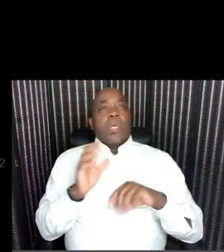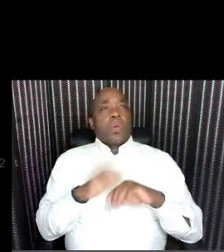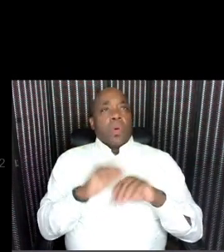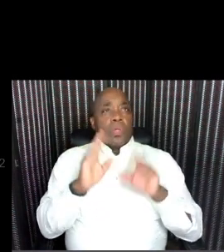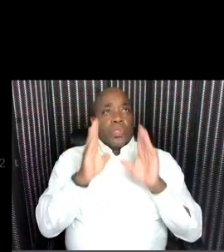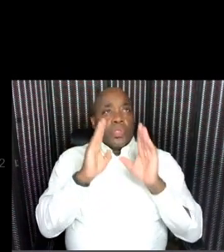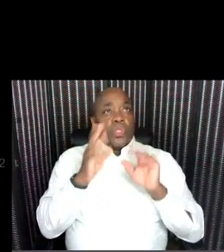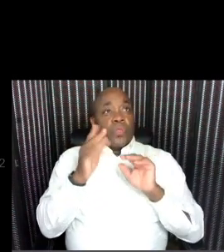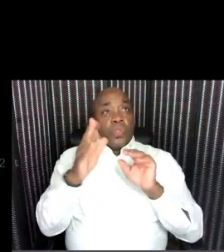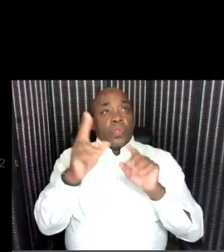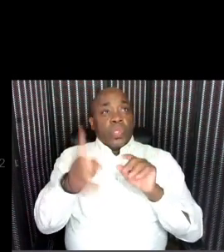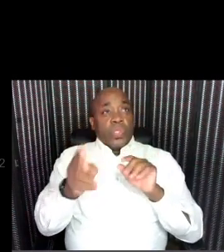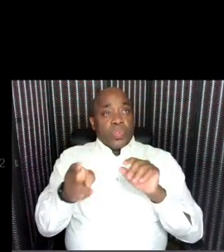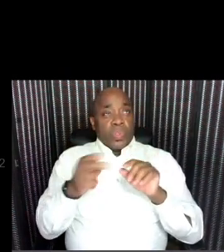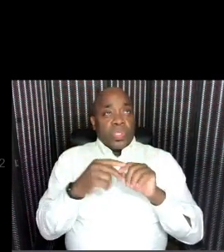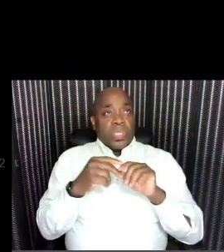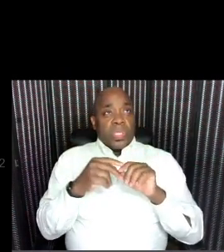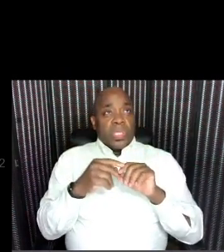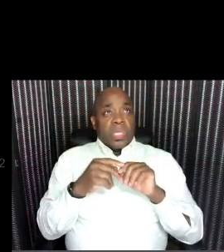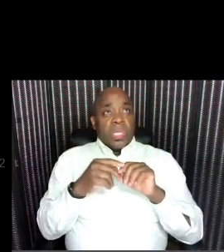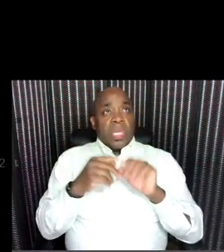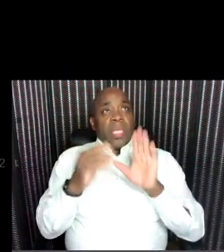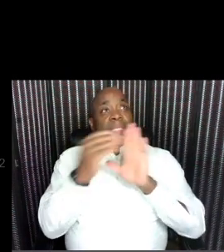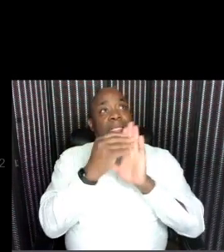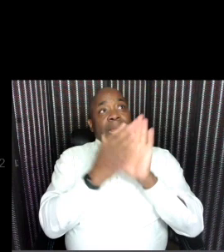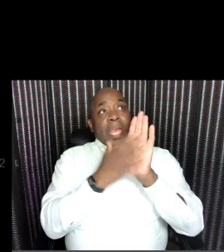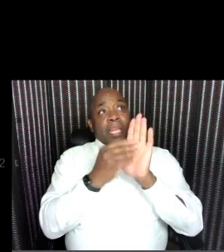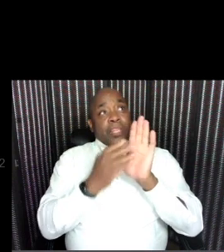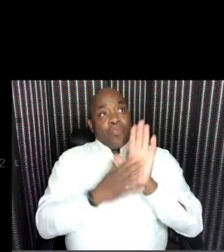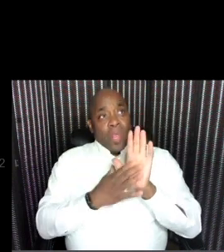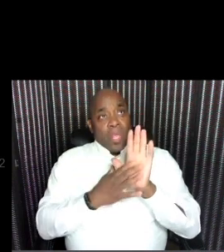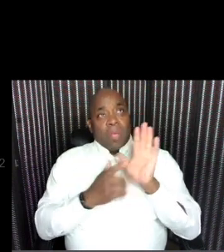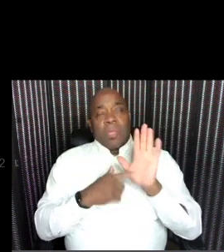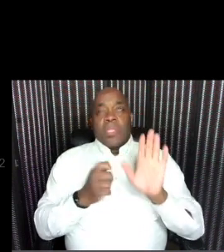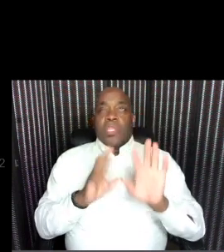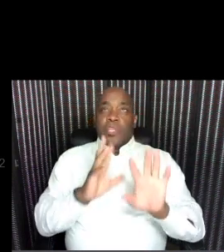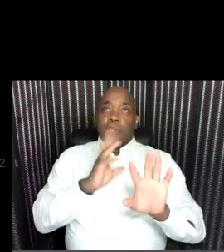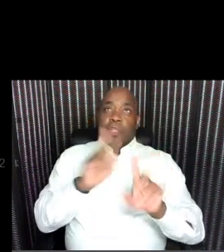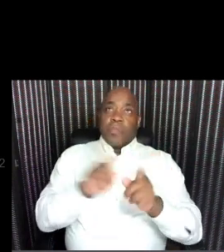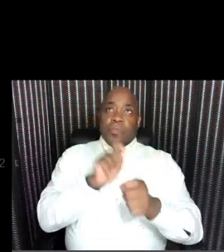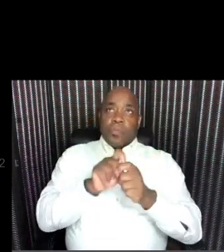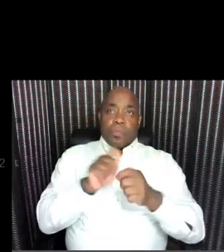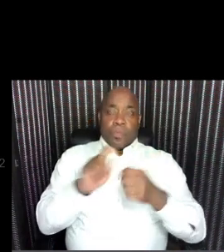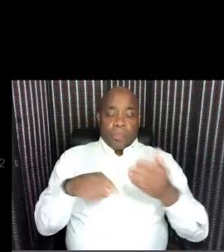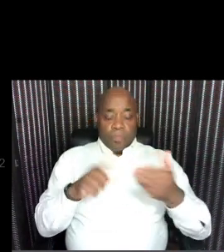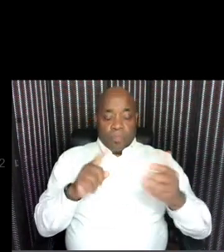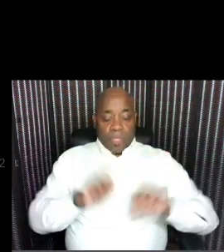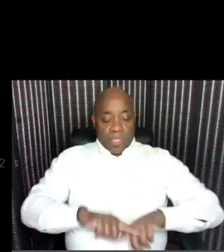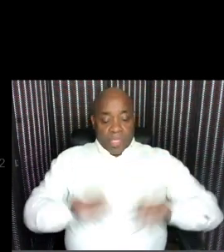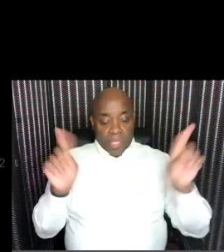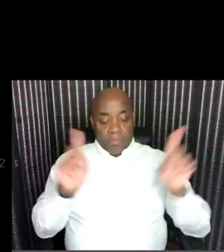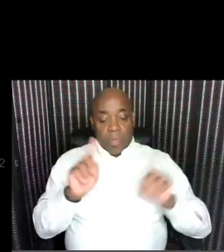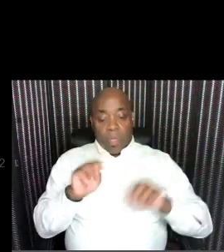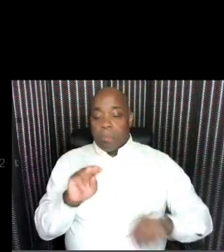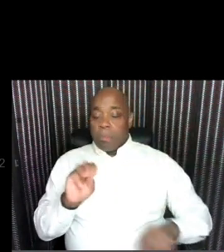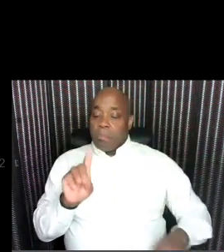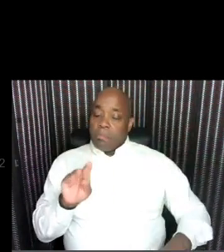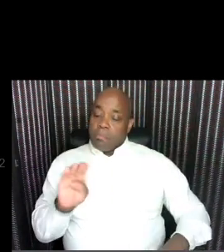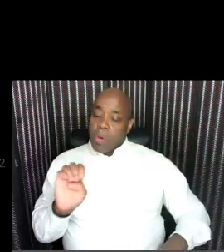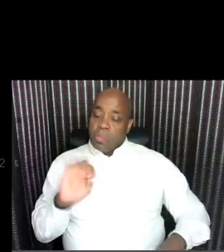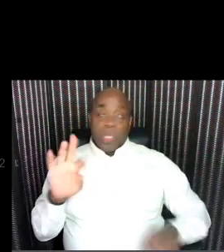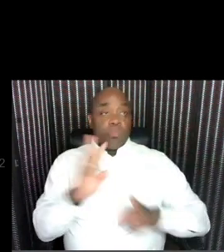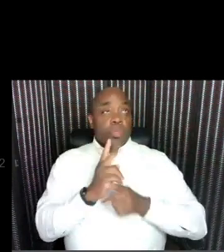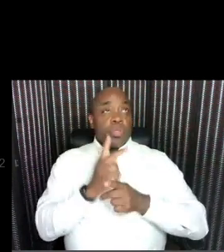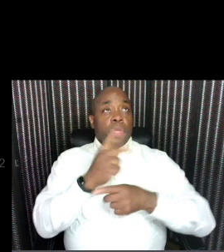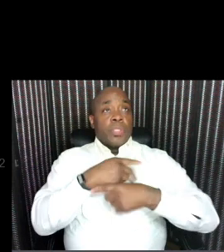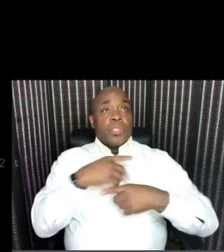of diagram of the future industry, in part because he talked very specifically about the different modes of production that are helping to create a